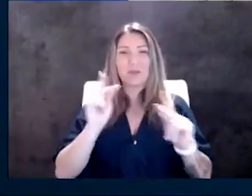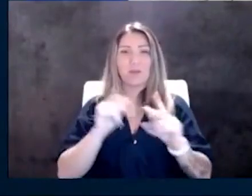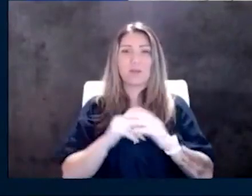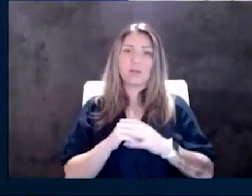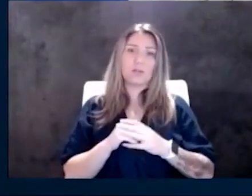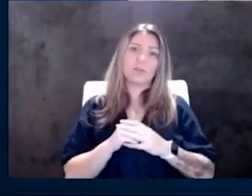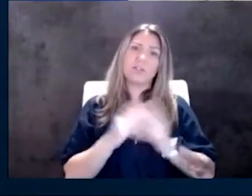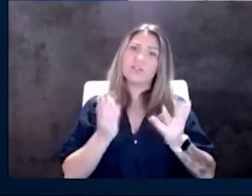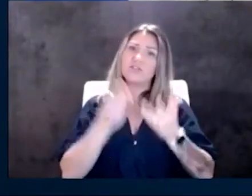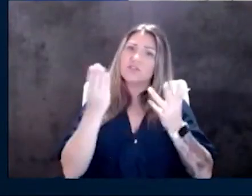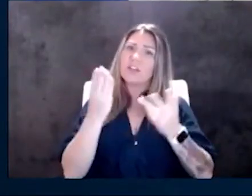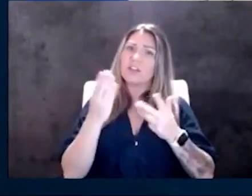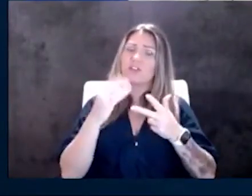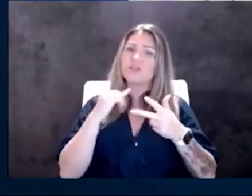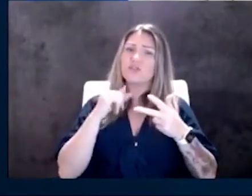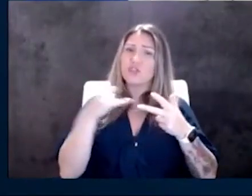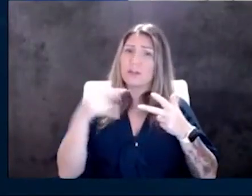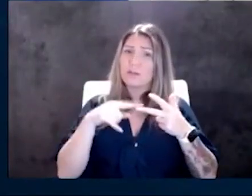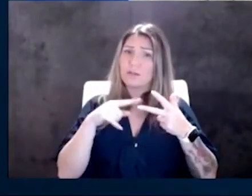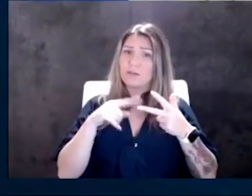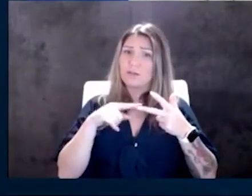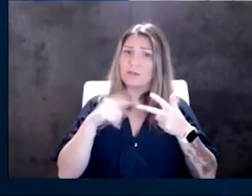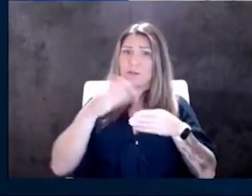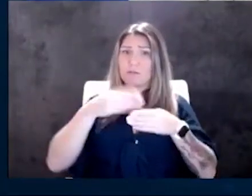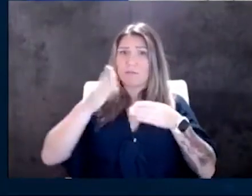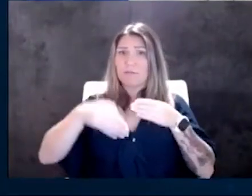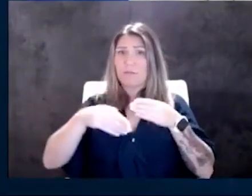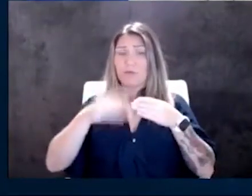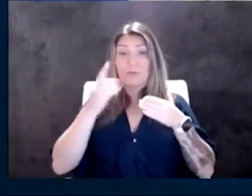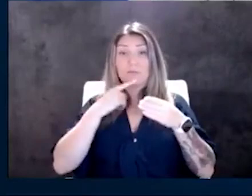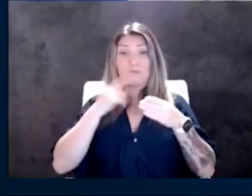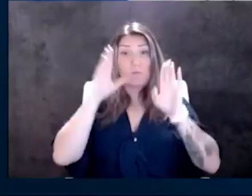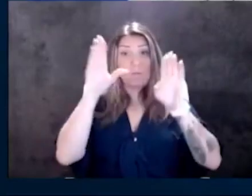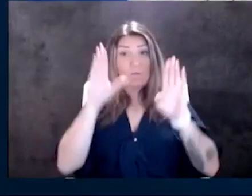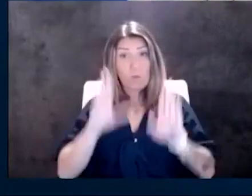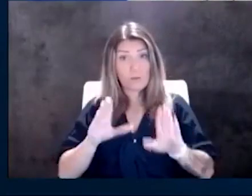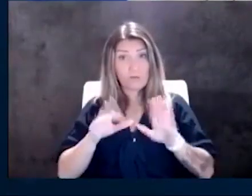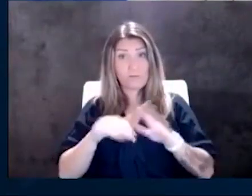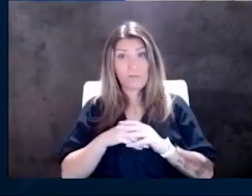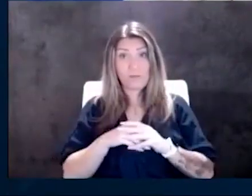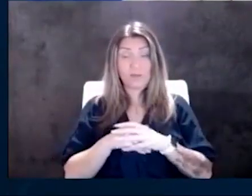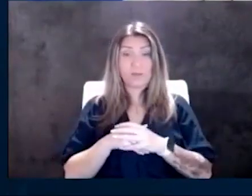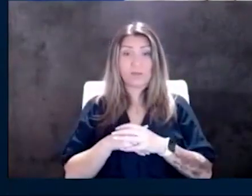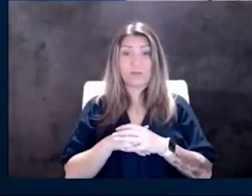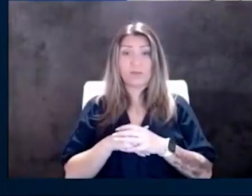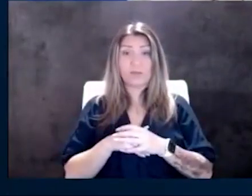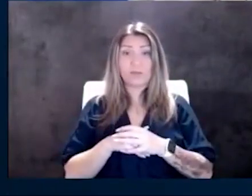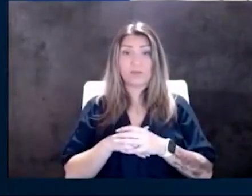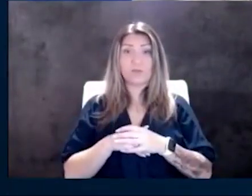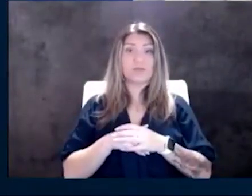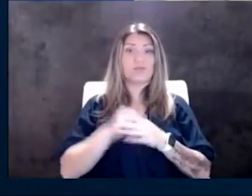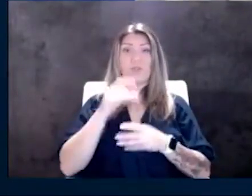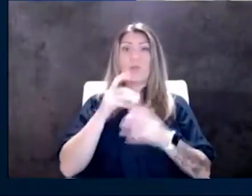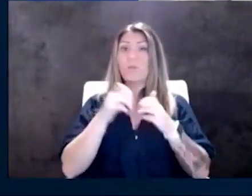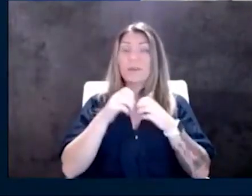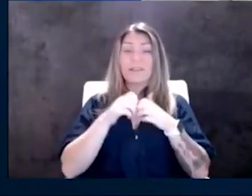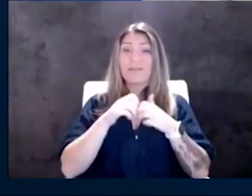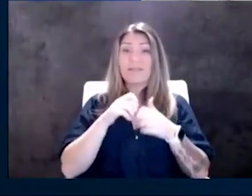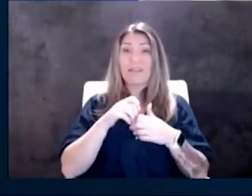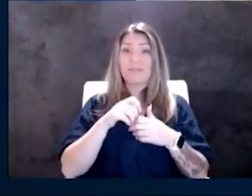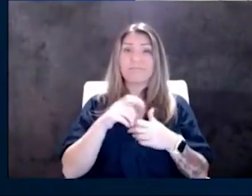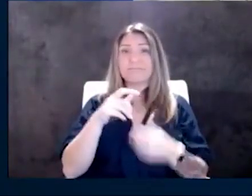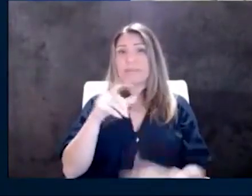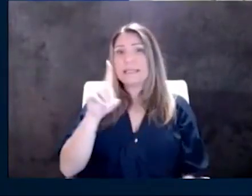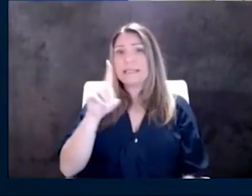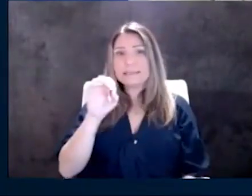J&J's outcomes are outstanding. And so even in the age of the Delta variant. So there's evidence for